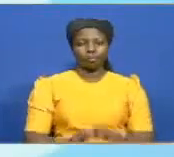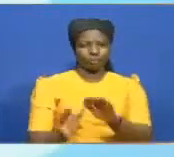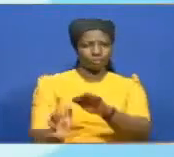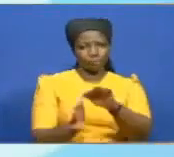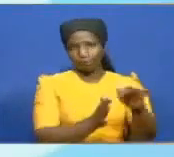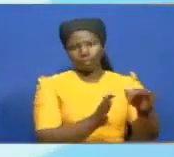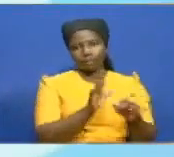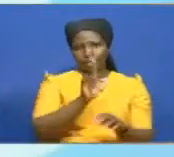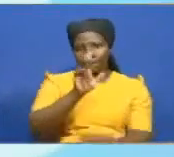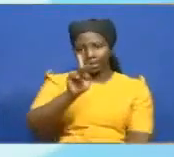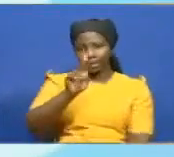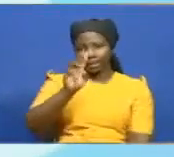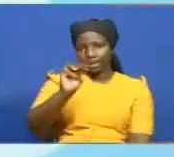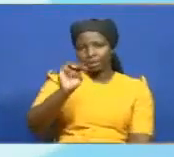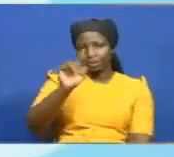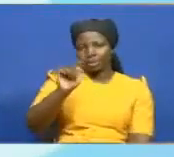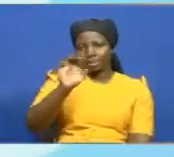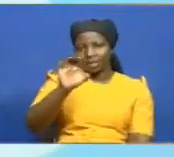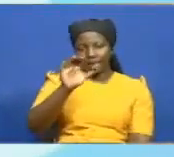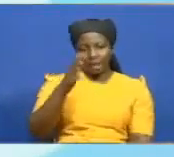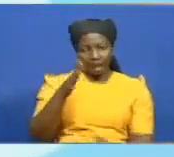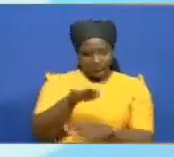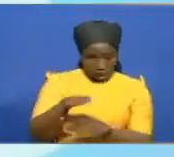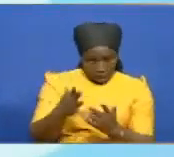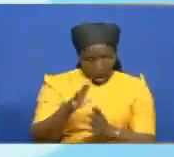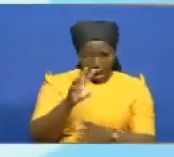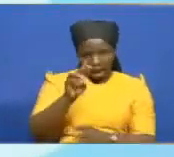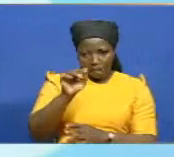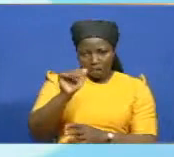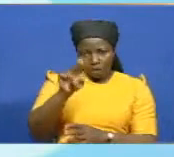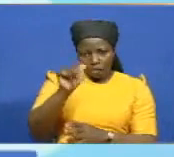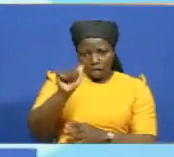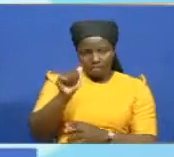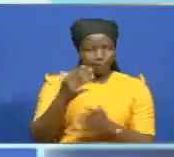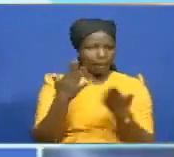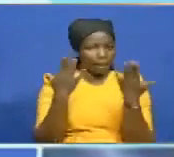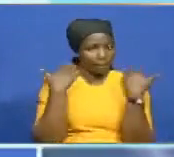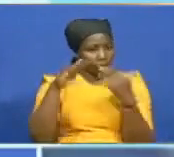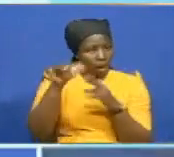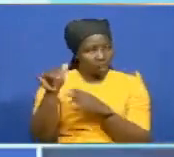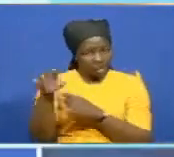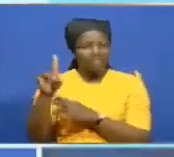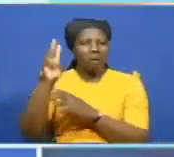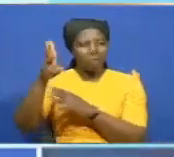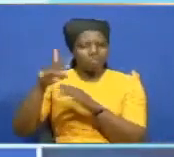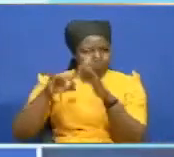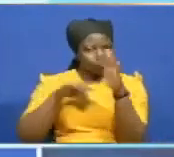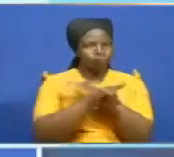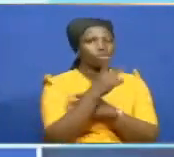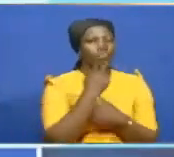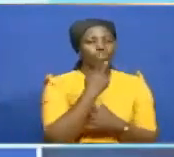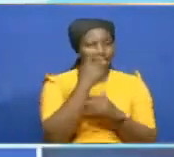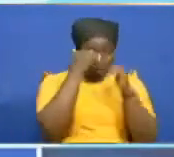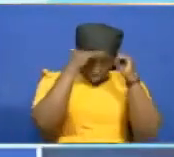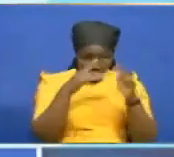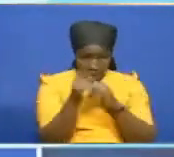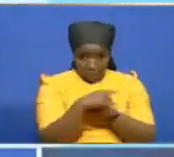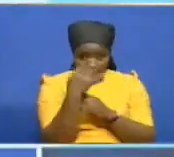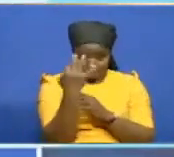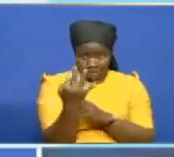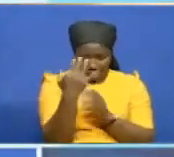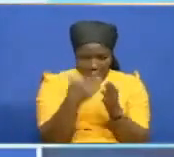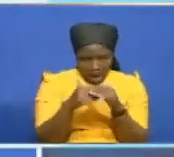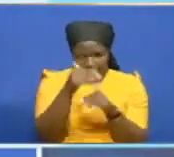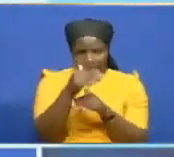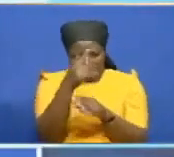Kenya Medical Training College in MAUA, Meru County, is set to admit its first batch of 200 students in March. This follows approval